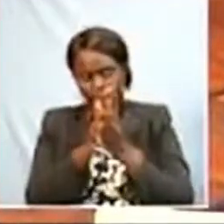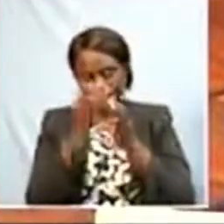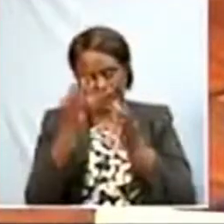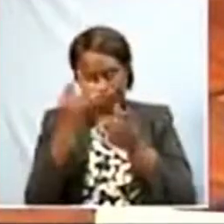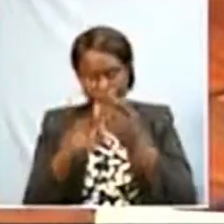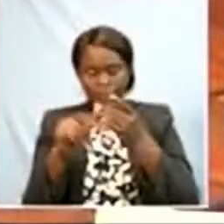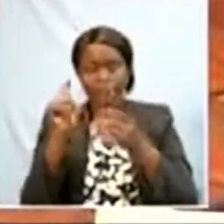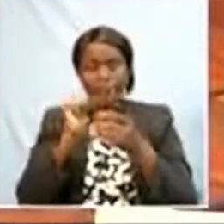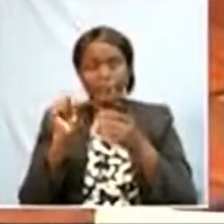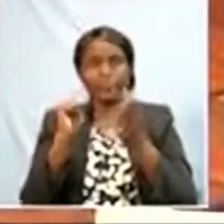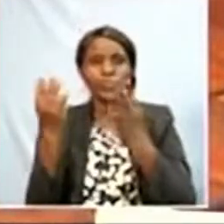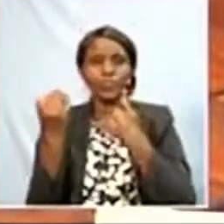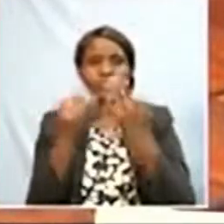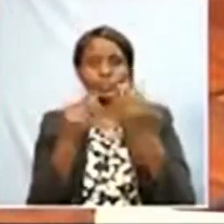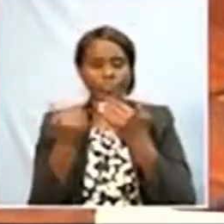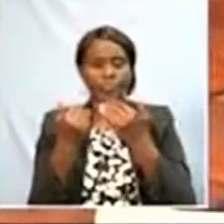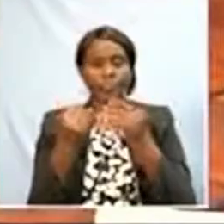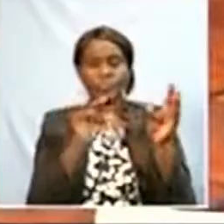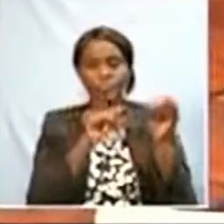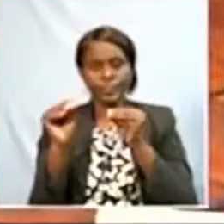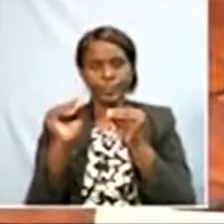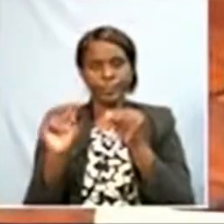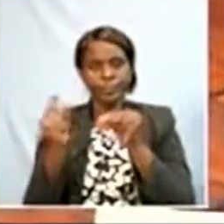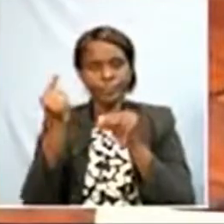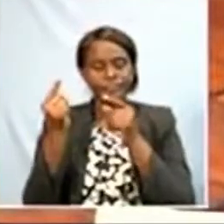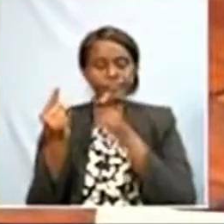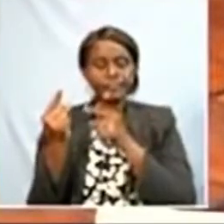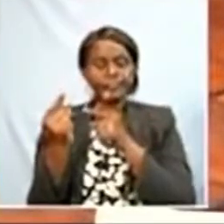an ablution block. Let's go to the first